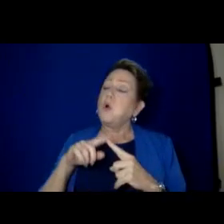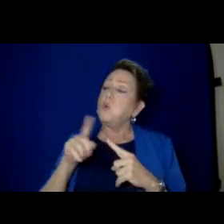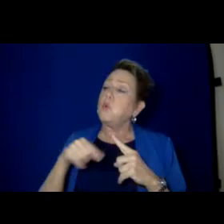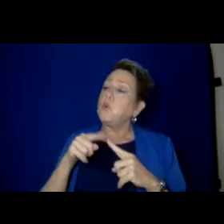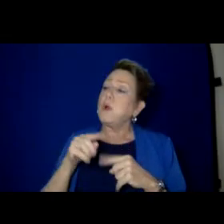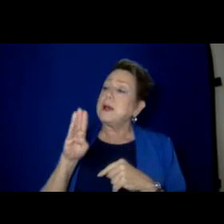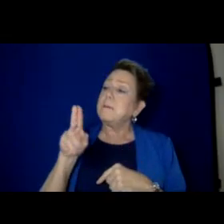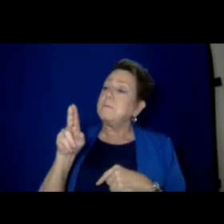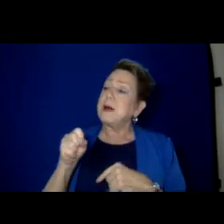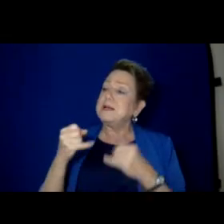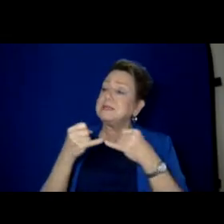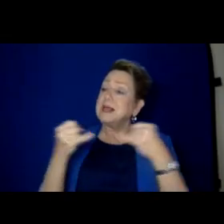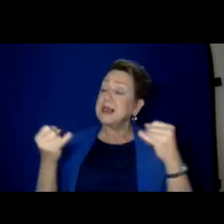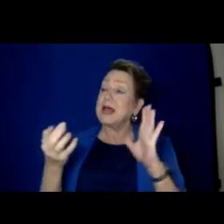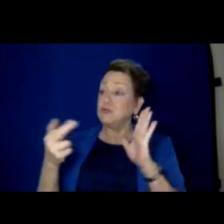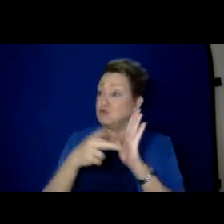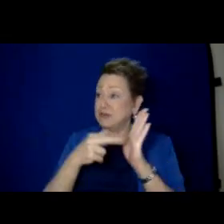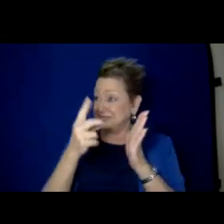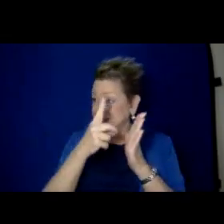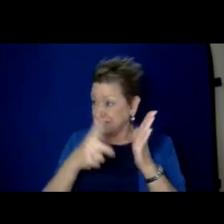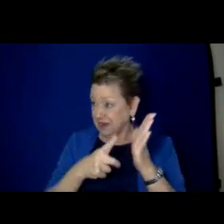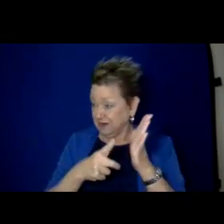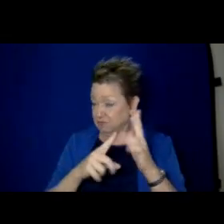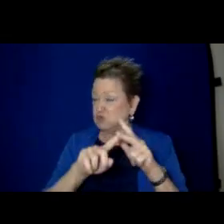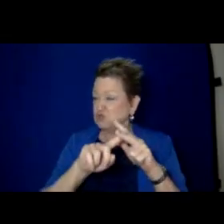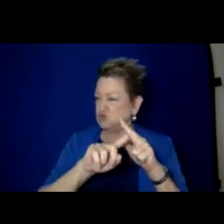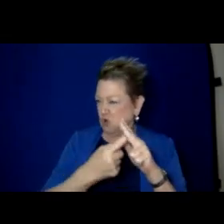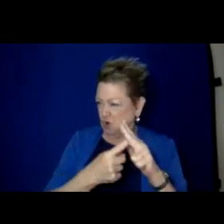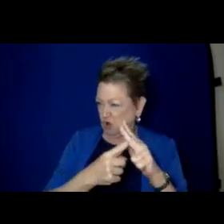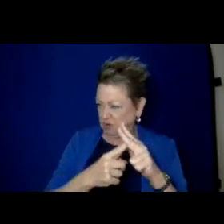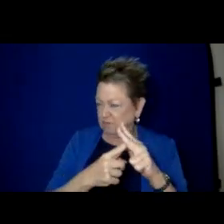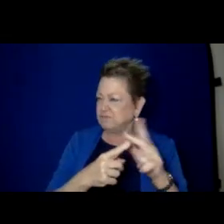When bus line redesign was put on the table,